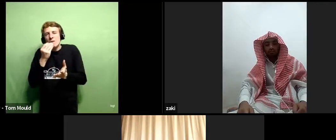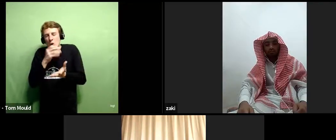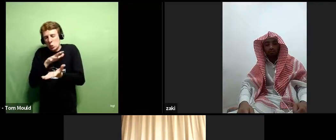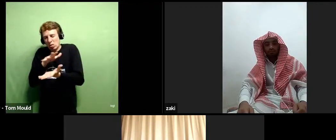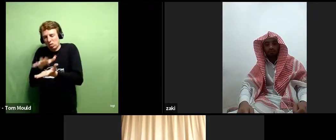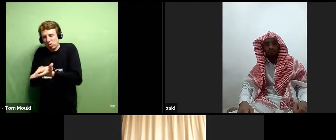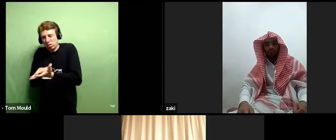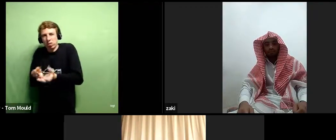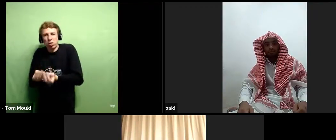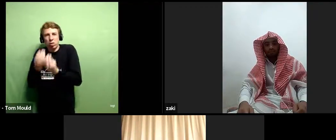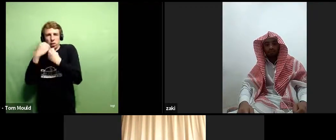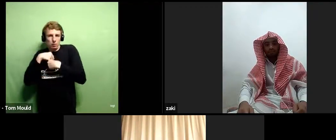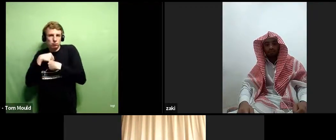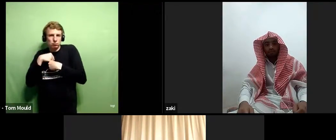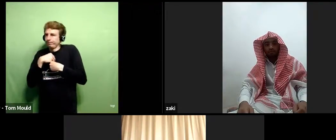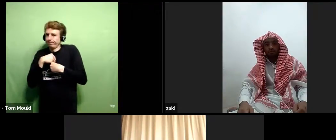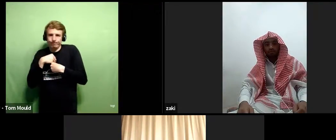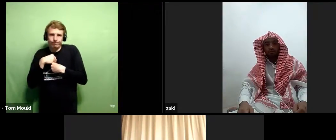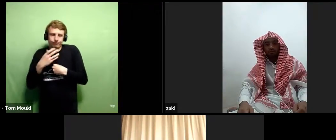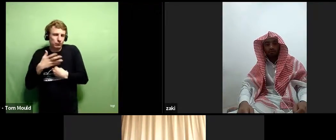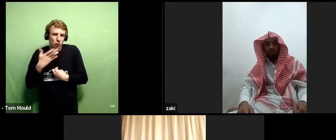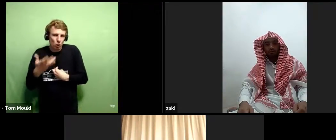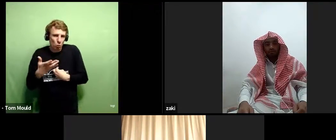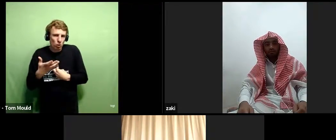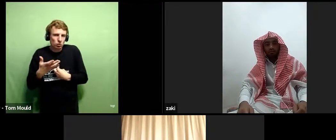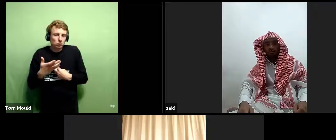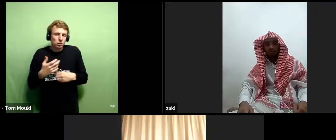Okay, another question.